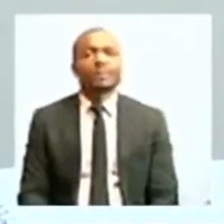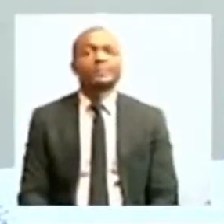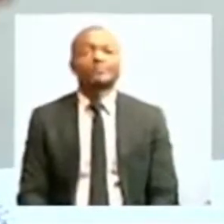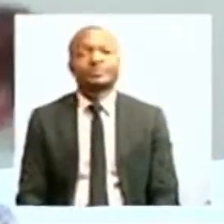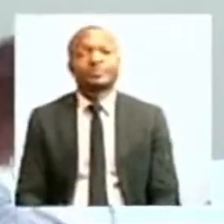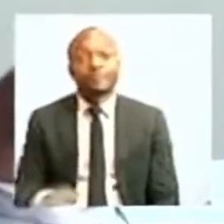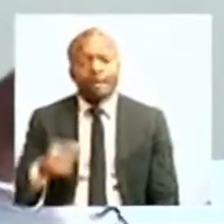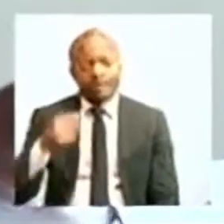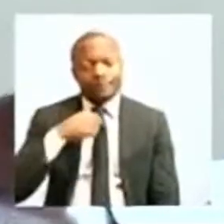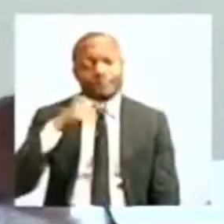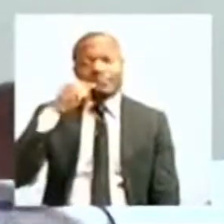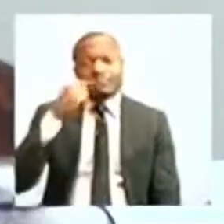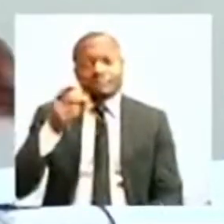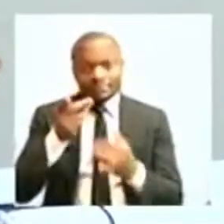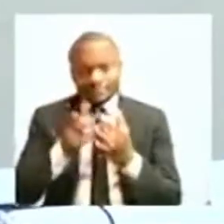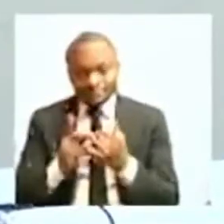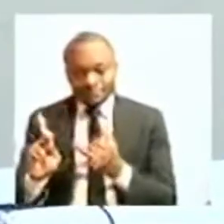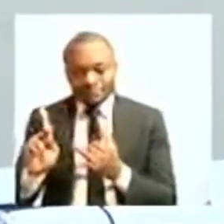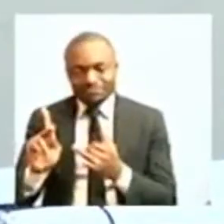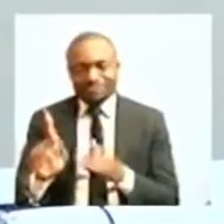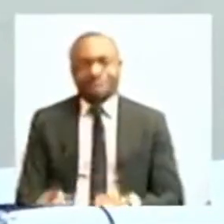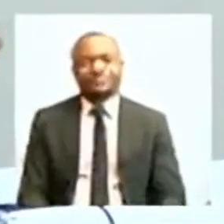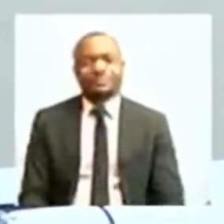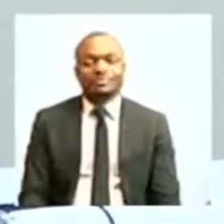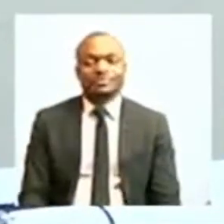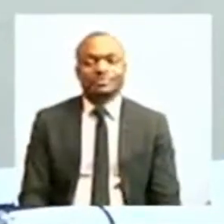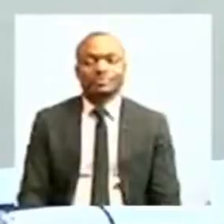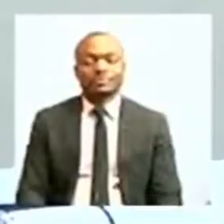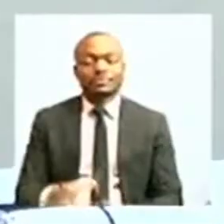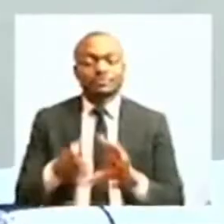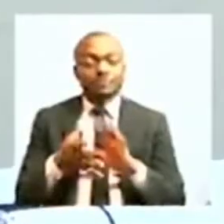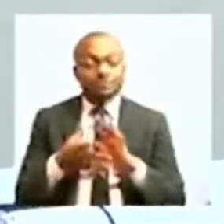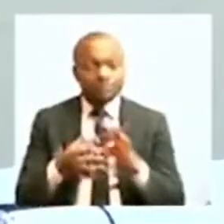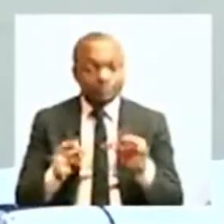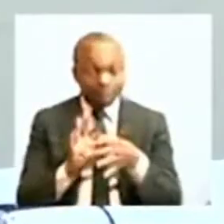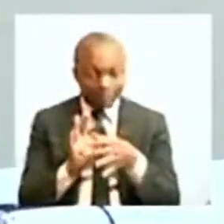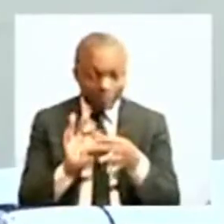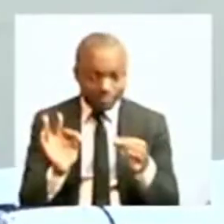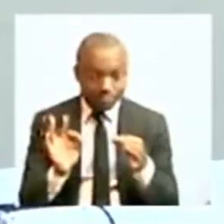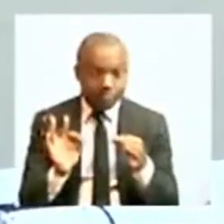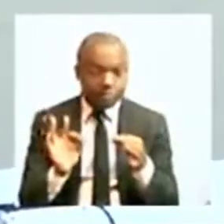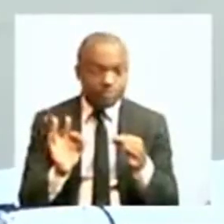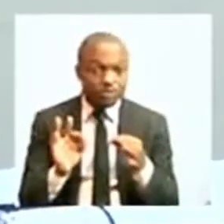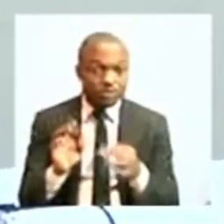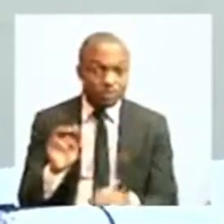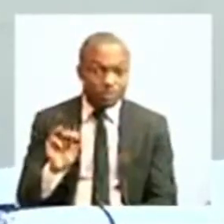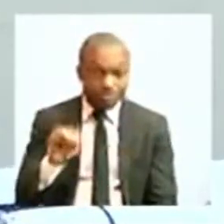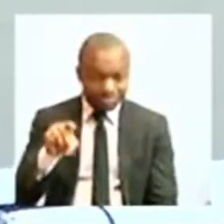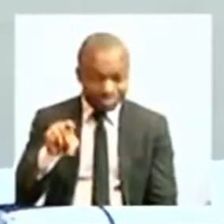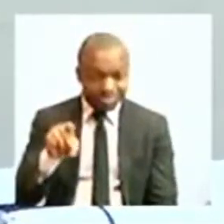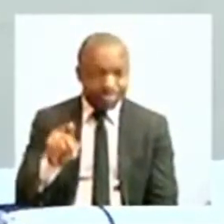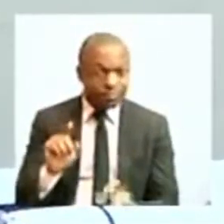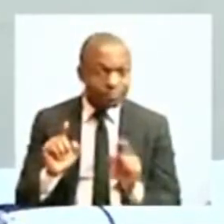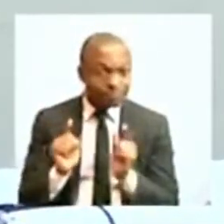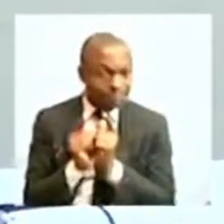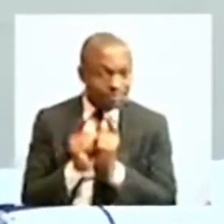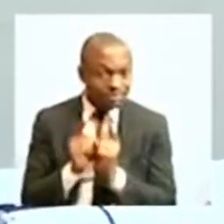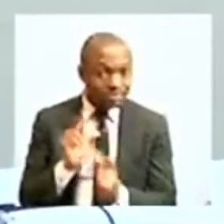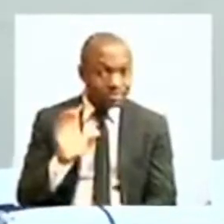I've mentioned part of the story. When the MPs meet, the CDF,